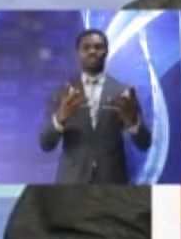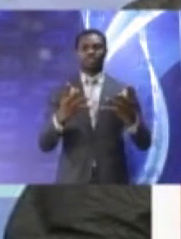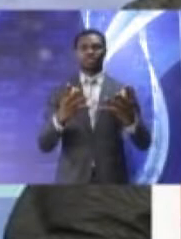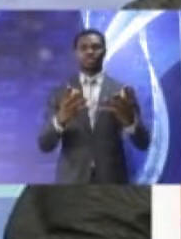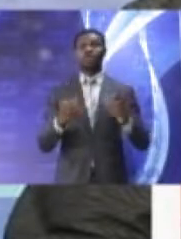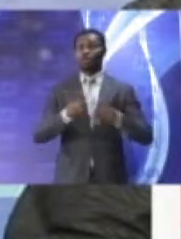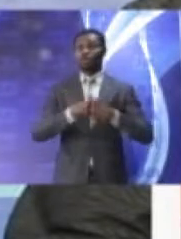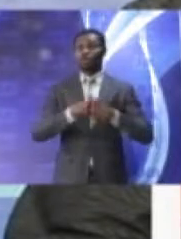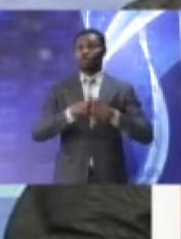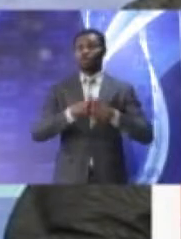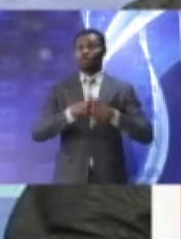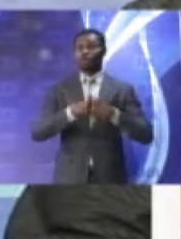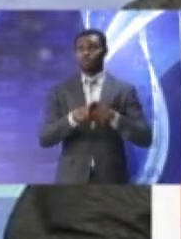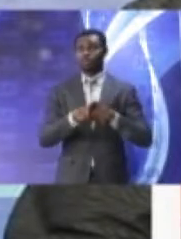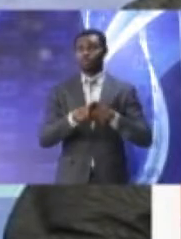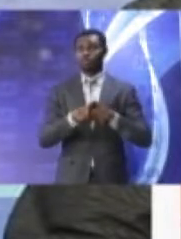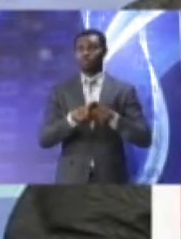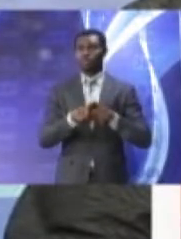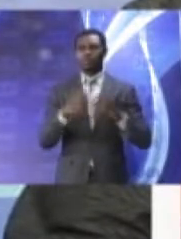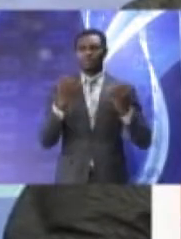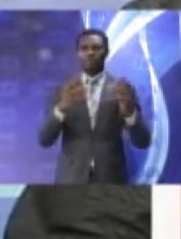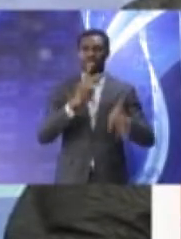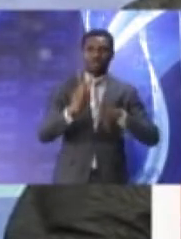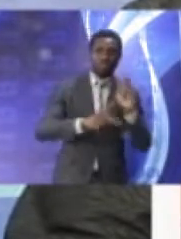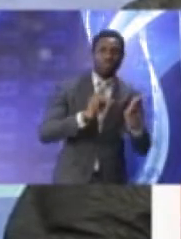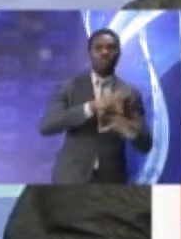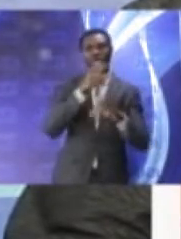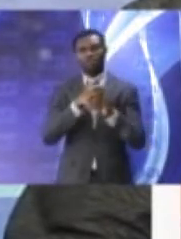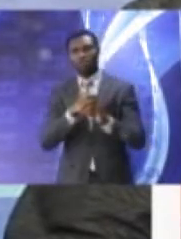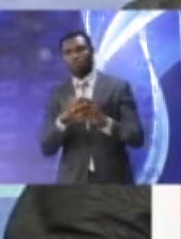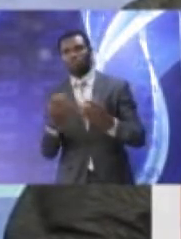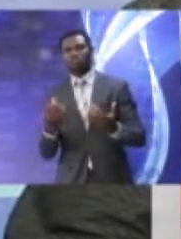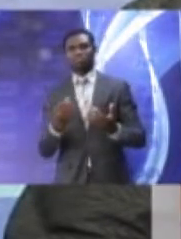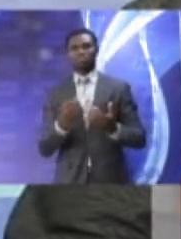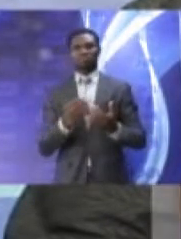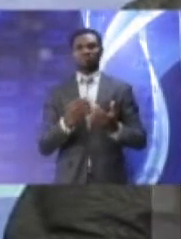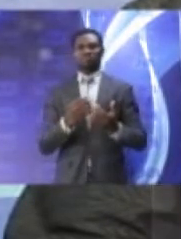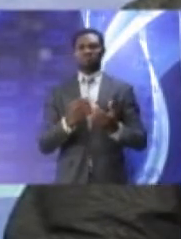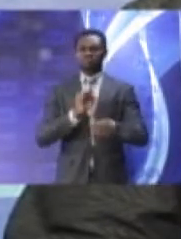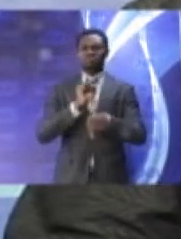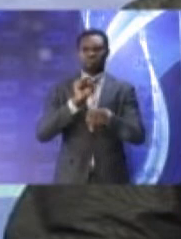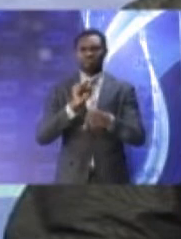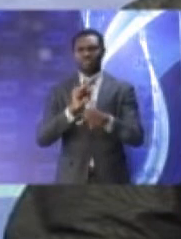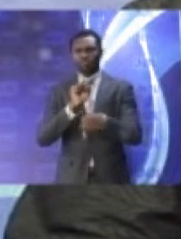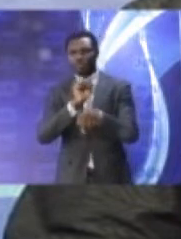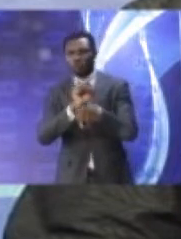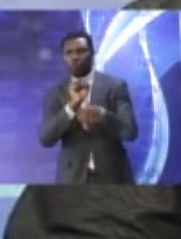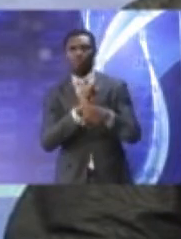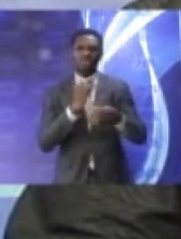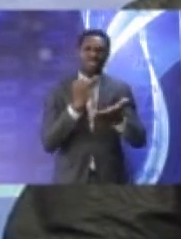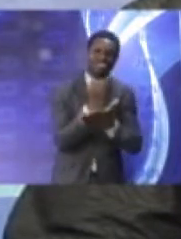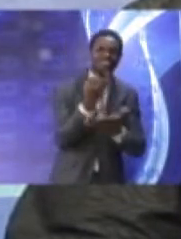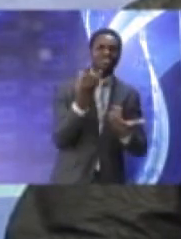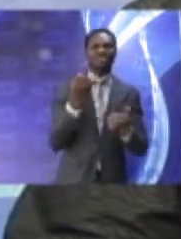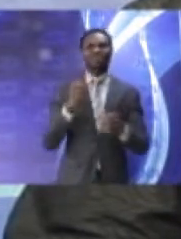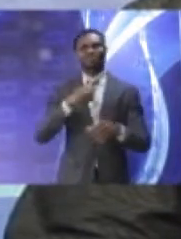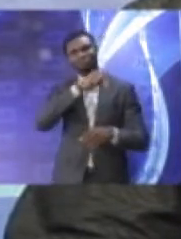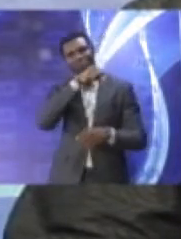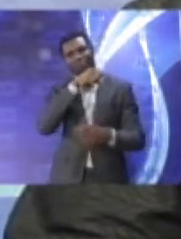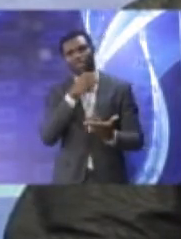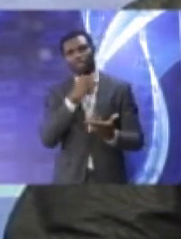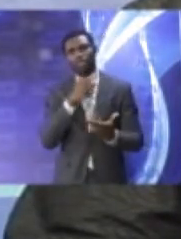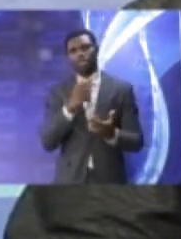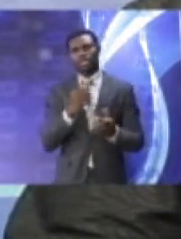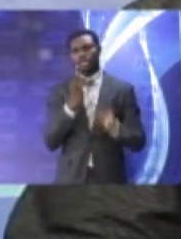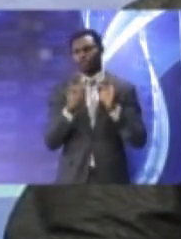the has grown. To assess the vibrancy, just take a case